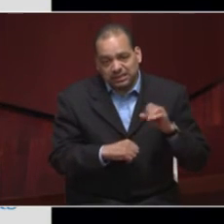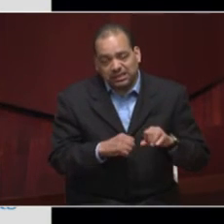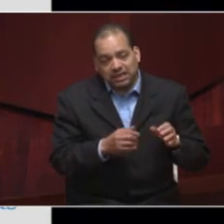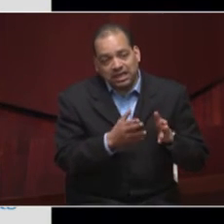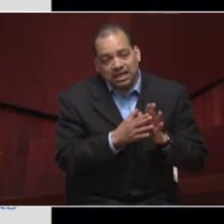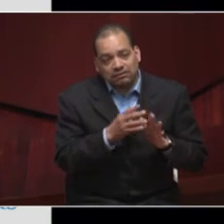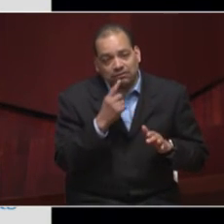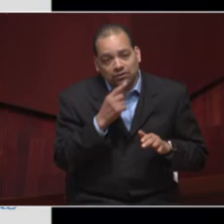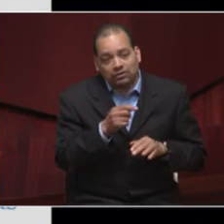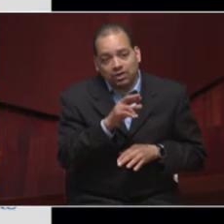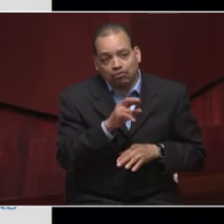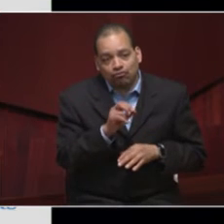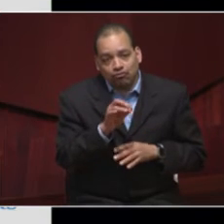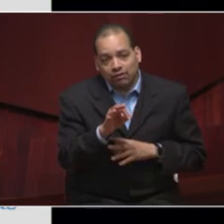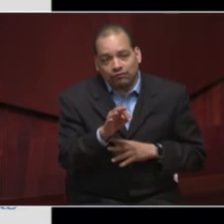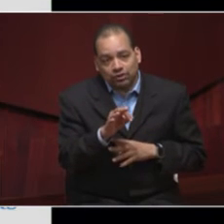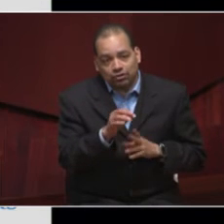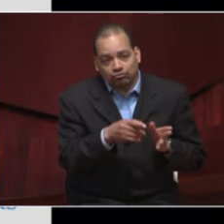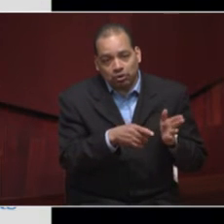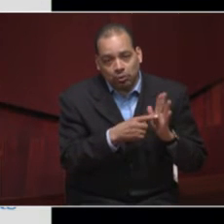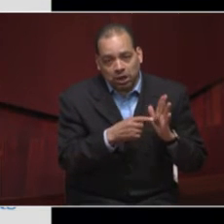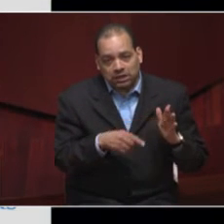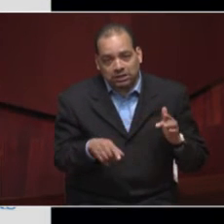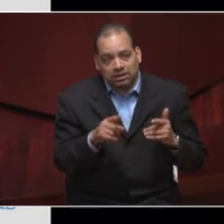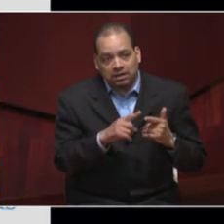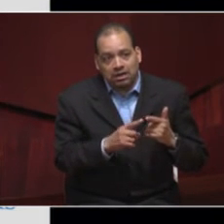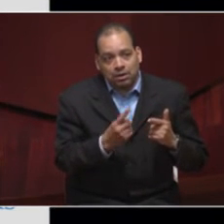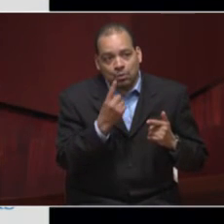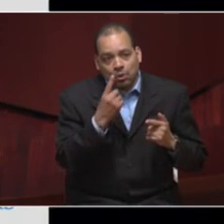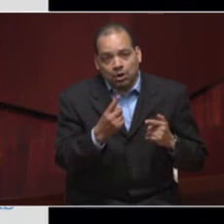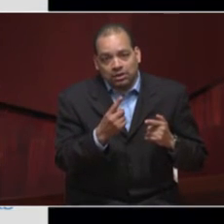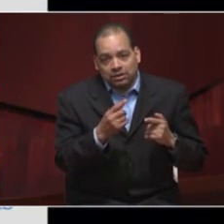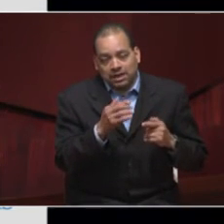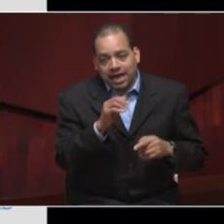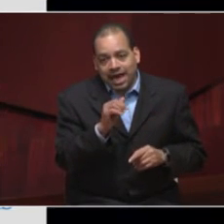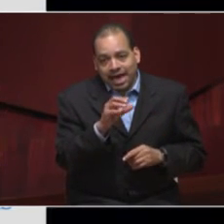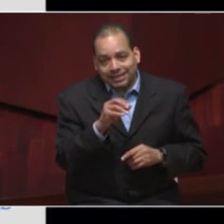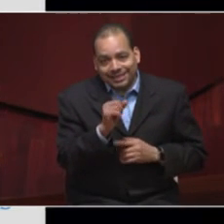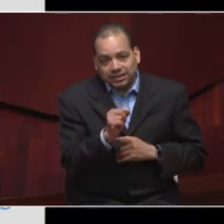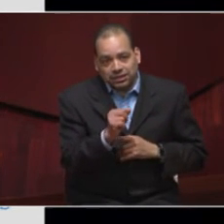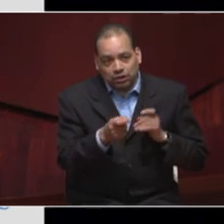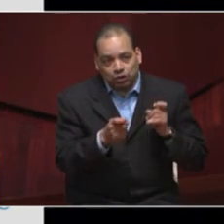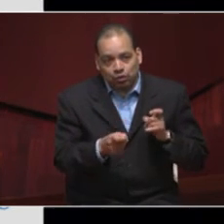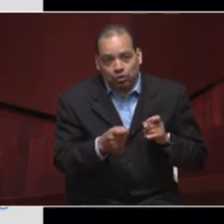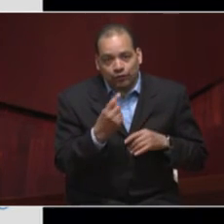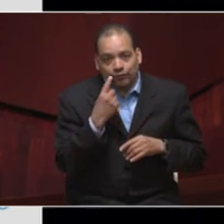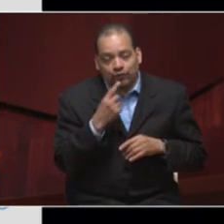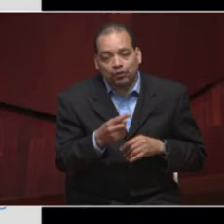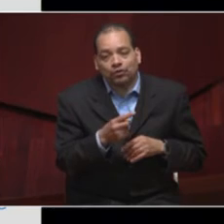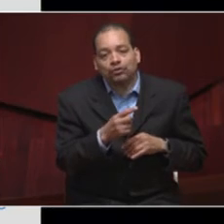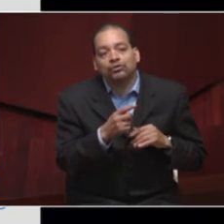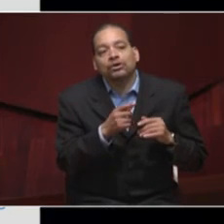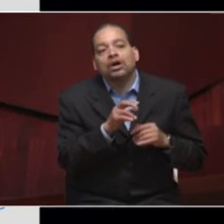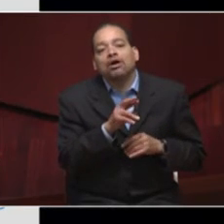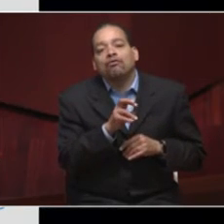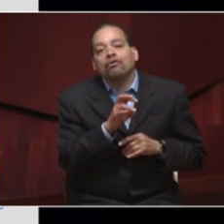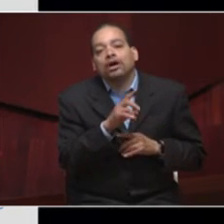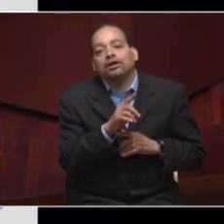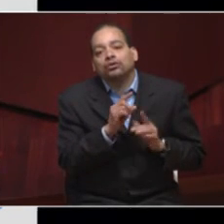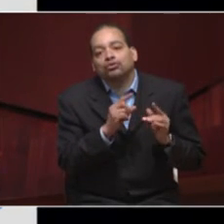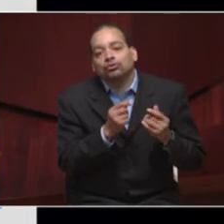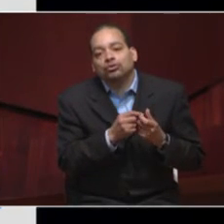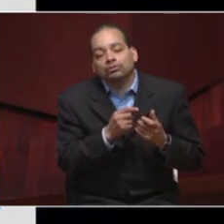requests, and it only allowed for one access control, and that was for the record group to which a